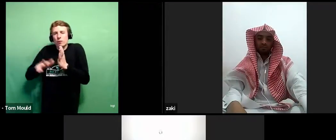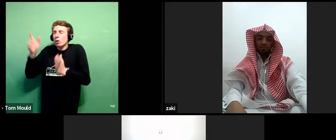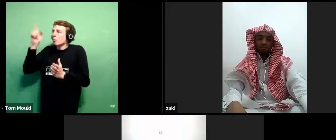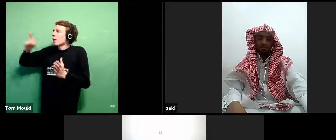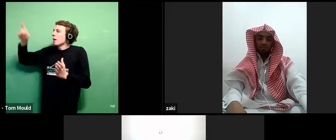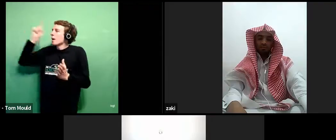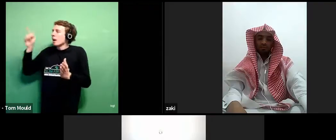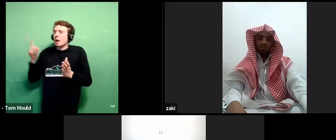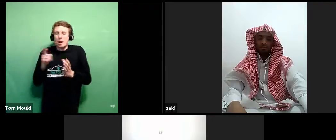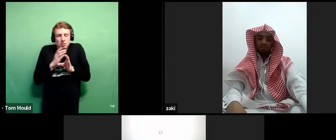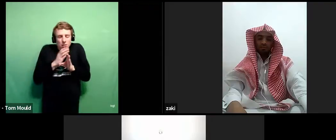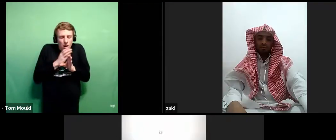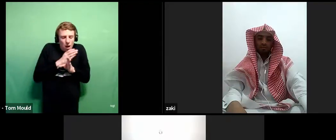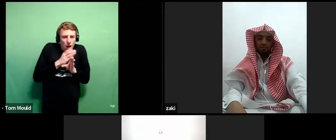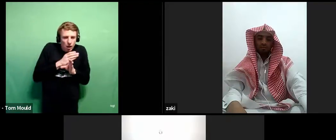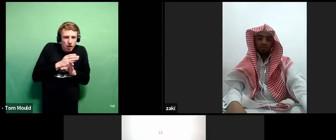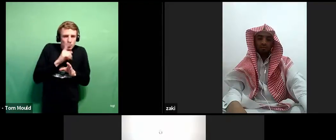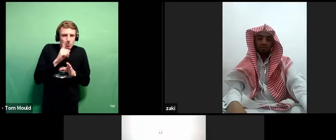therein,